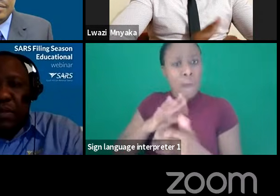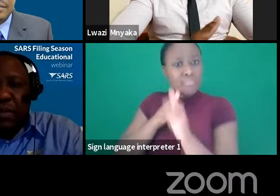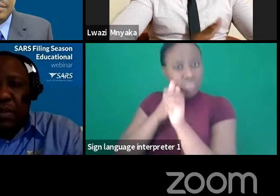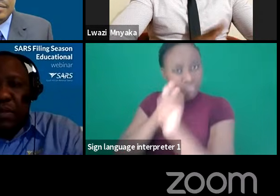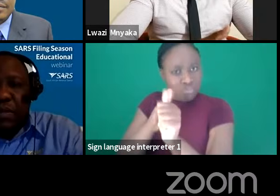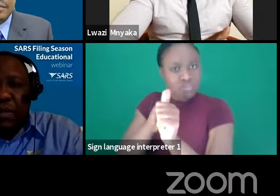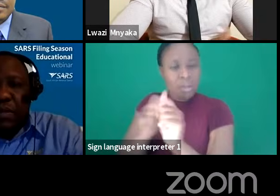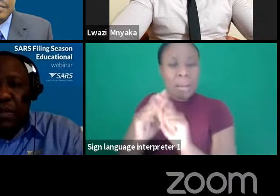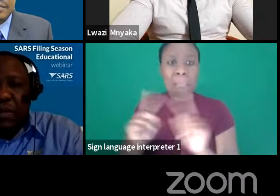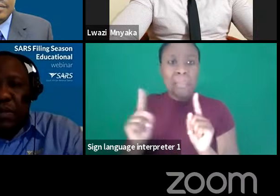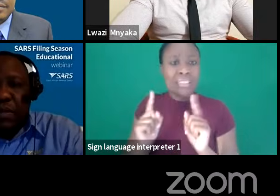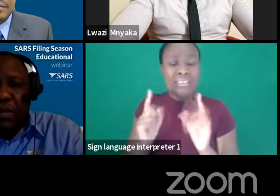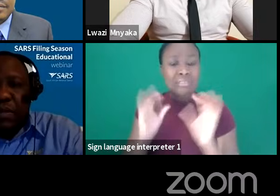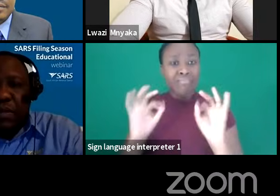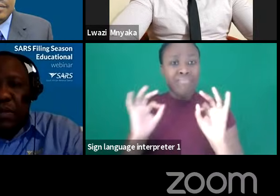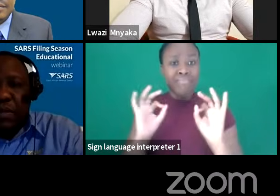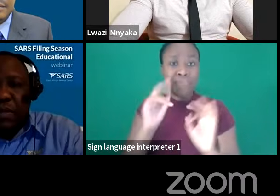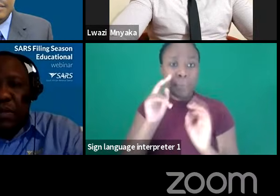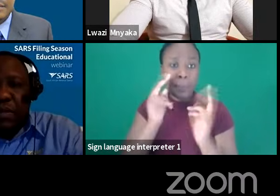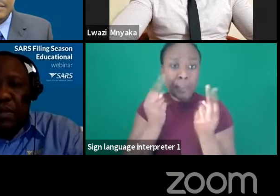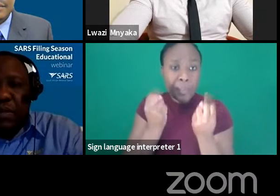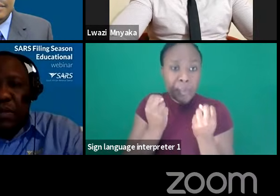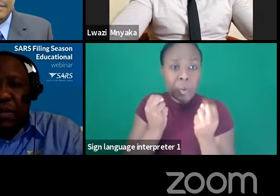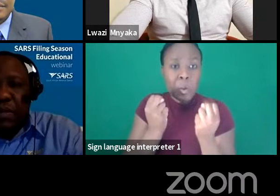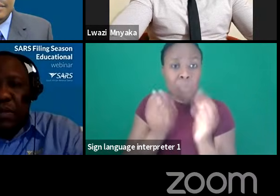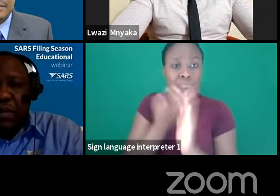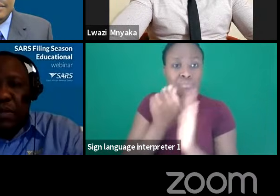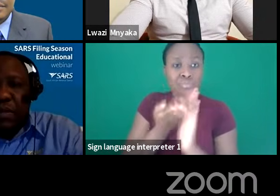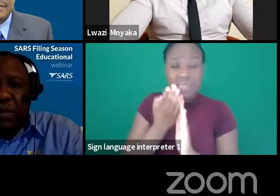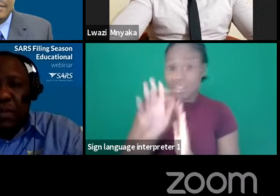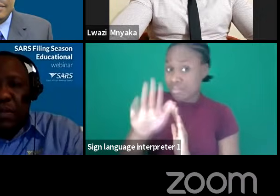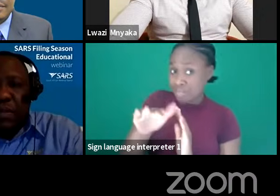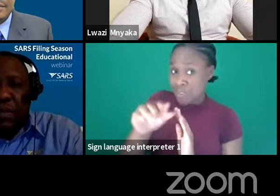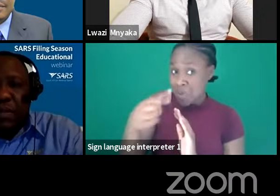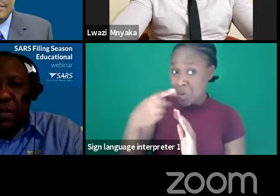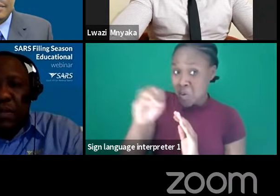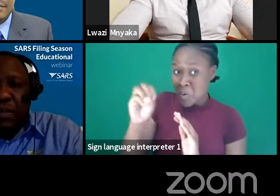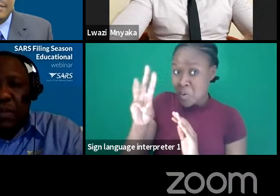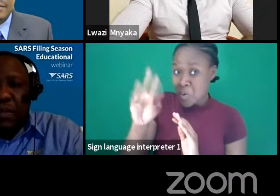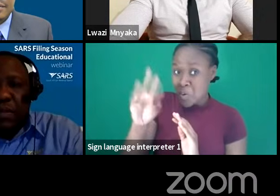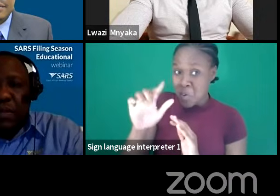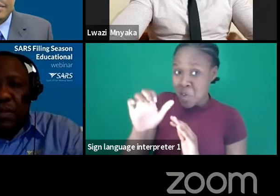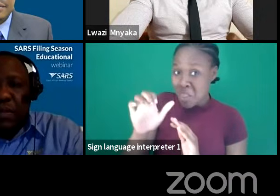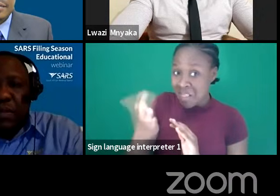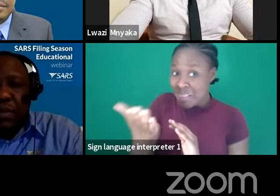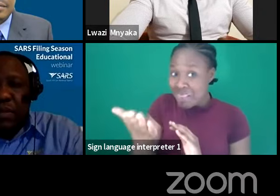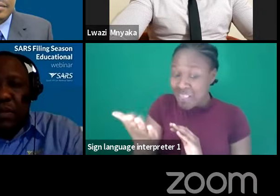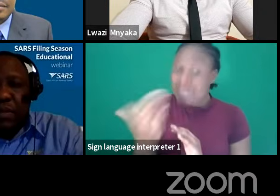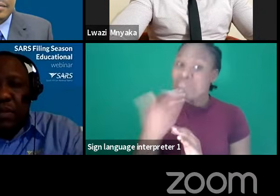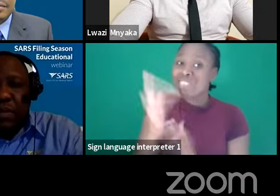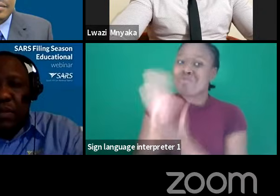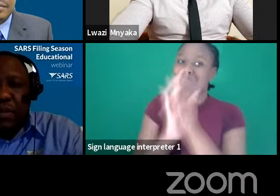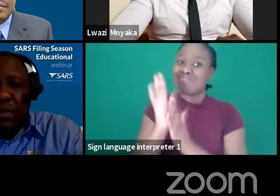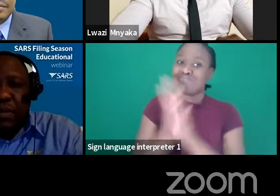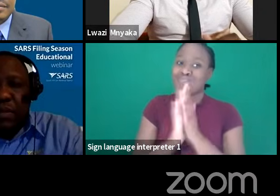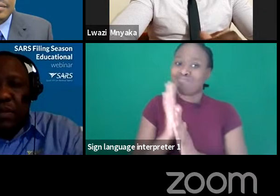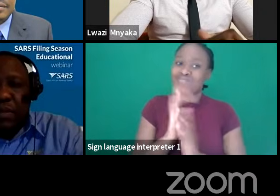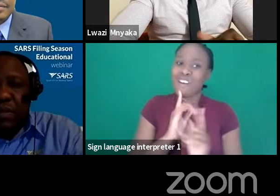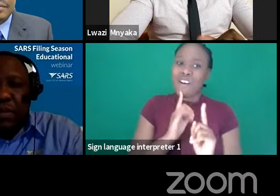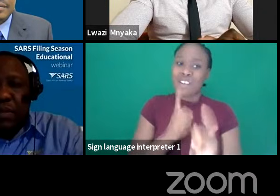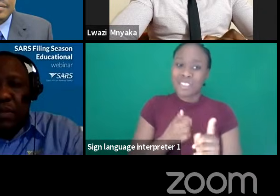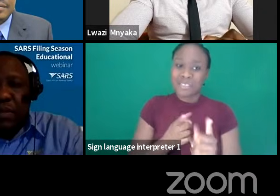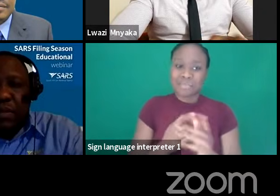taxpayer at this point. Goodwill, are you back? You can take us through the question.